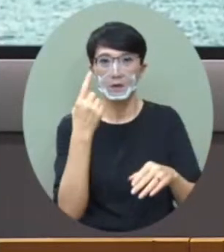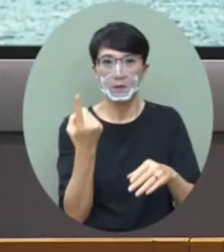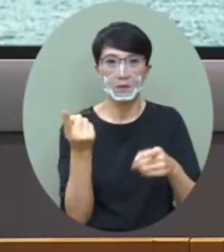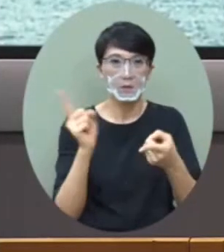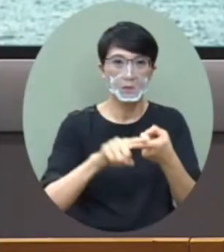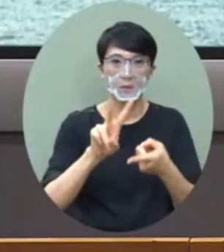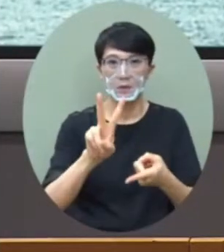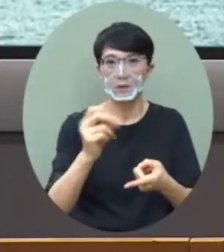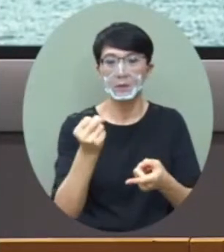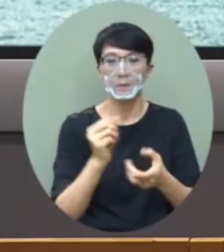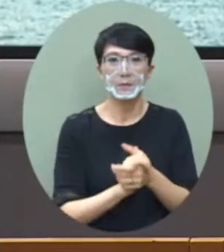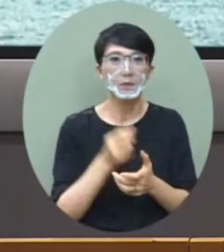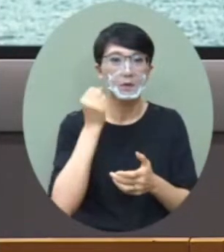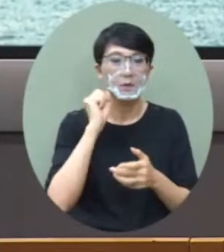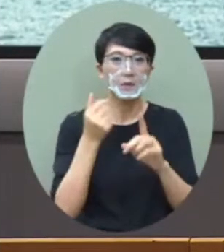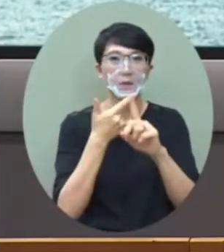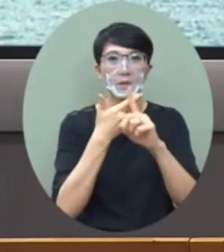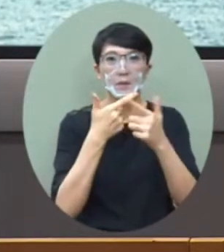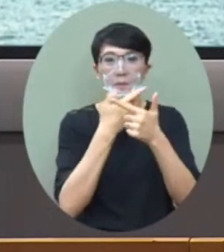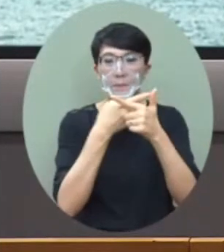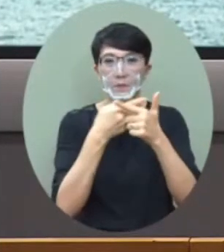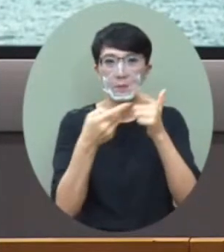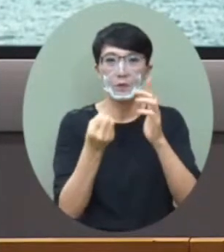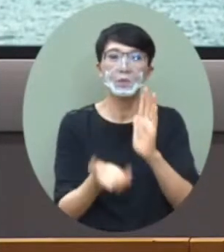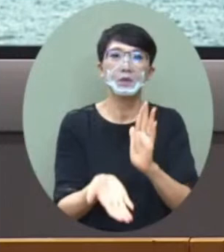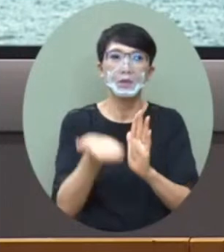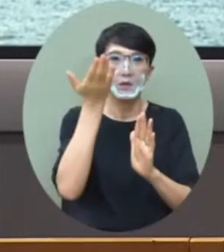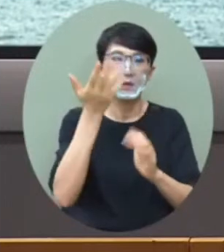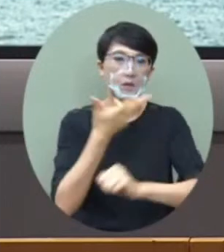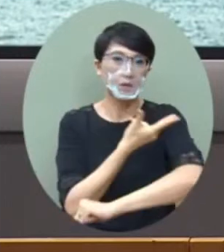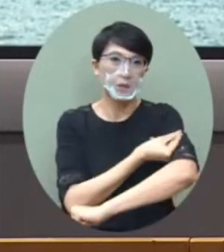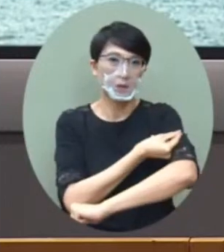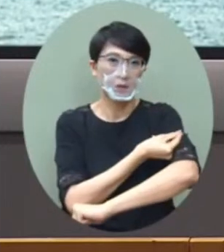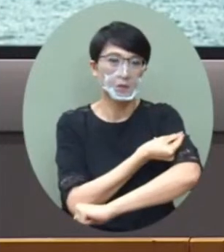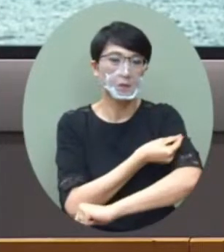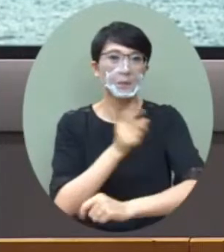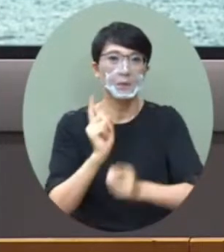1.8%, a 20 times difference. For those over 80 years old,